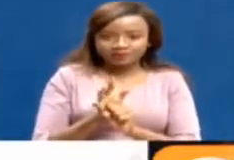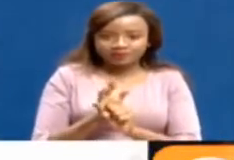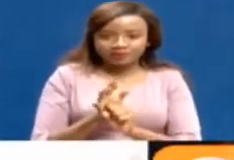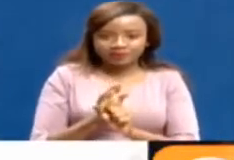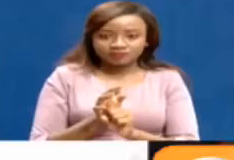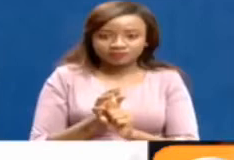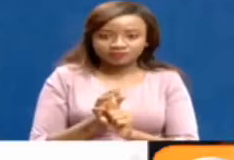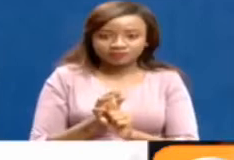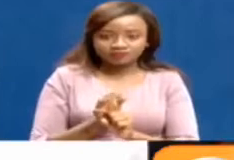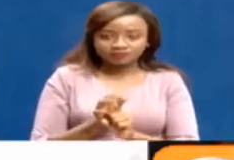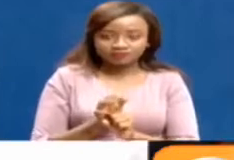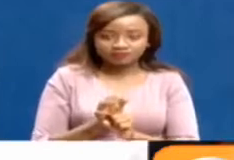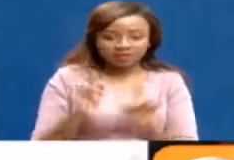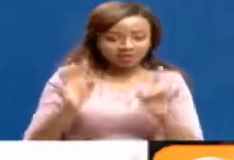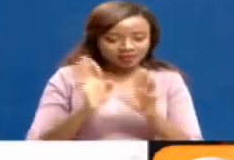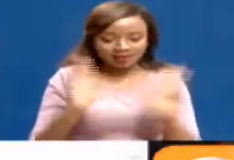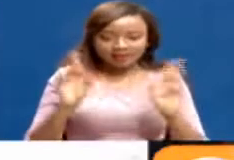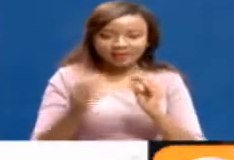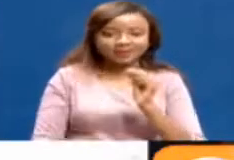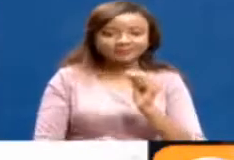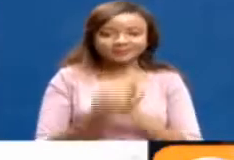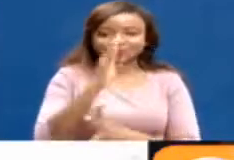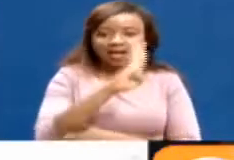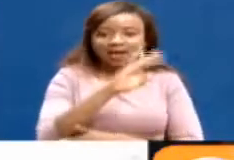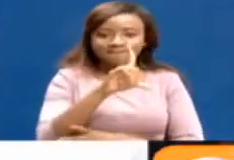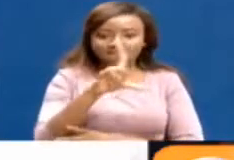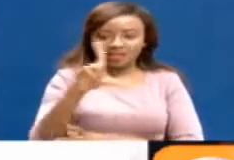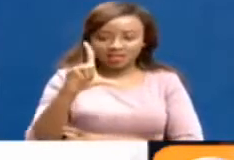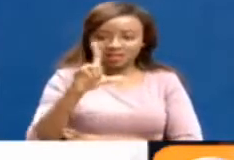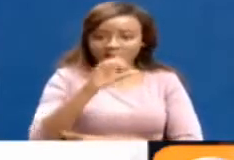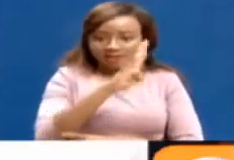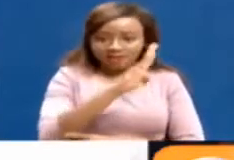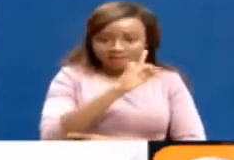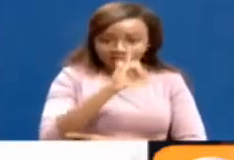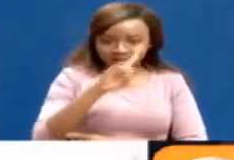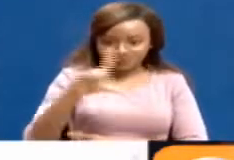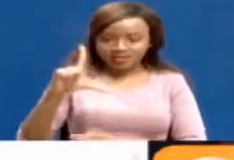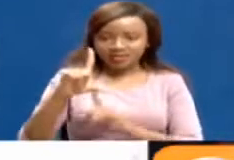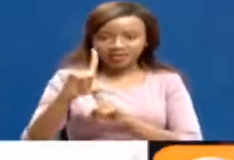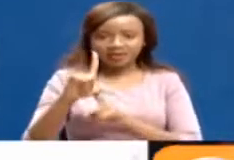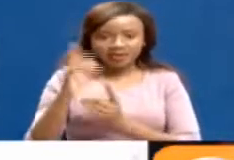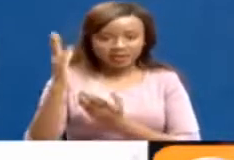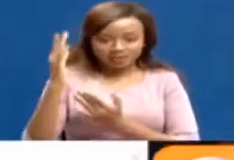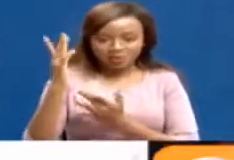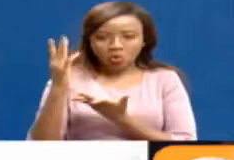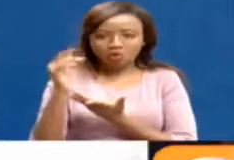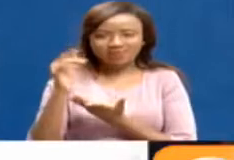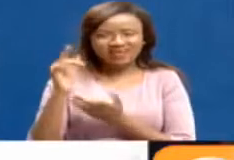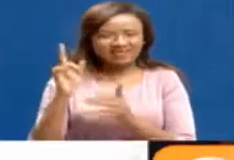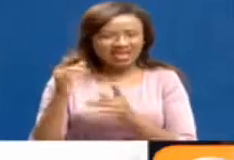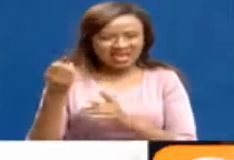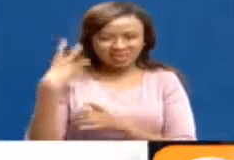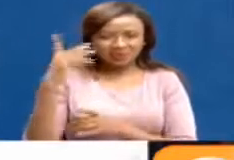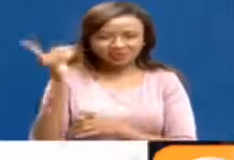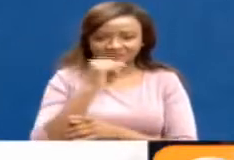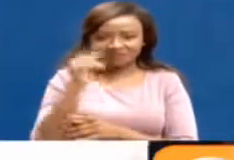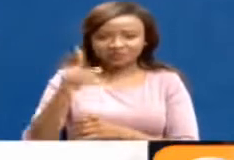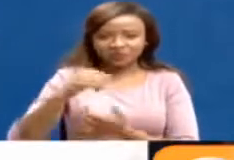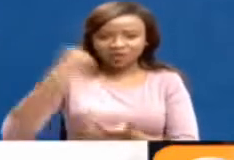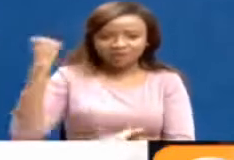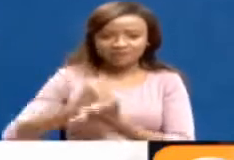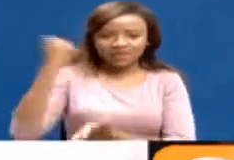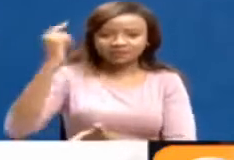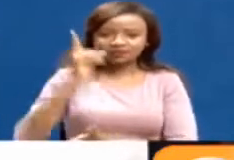we have a bill that is ready and that we hope will be passed. And I'm sure will be passed by the Senate within the next 1.5 weeks,